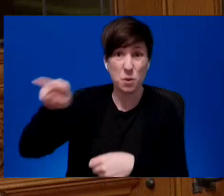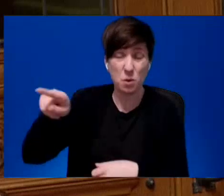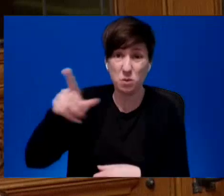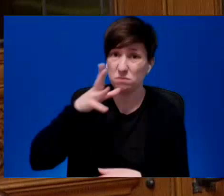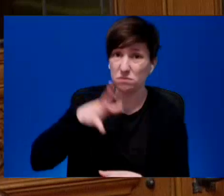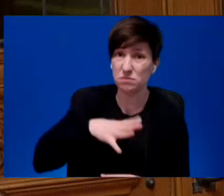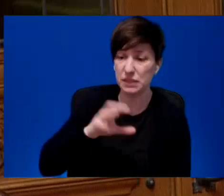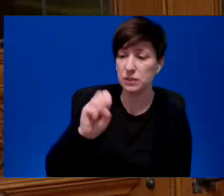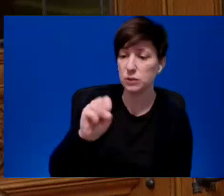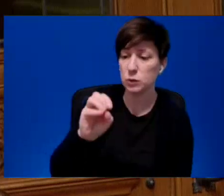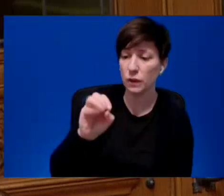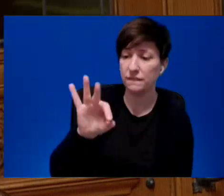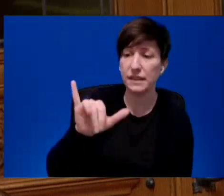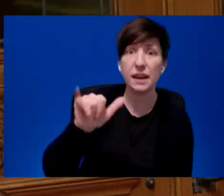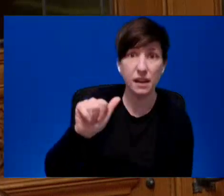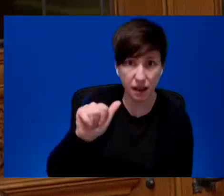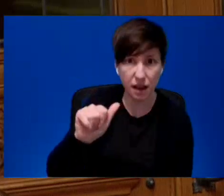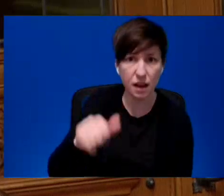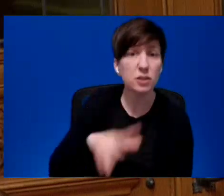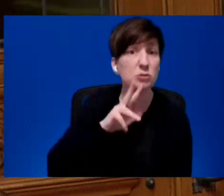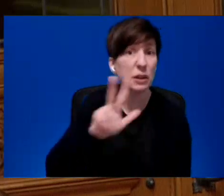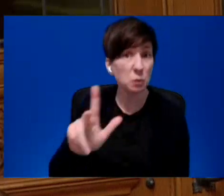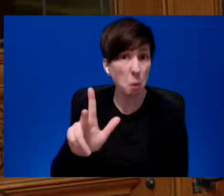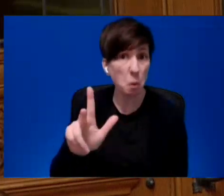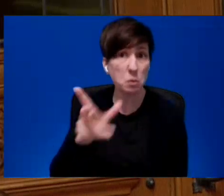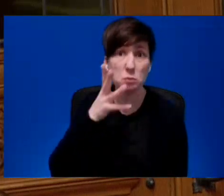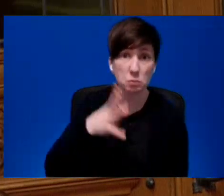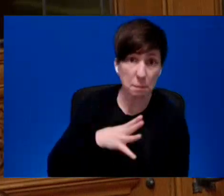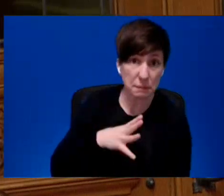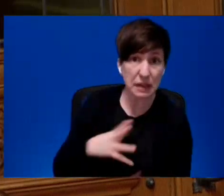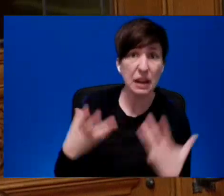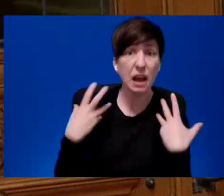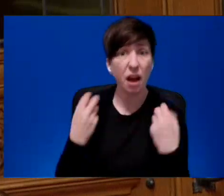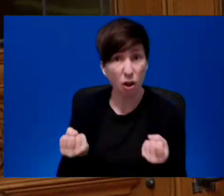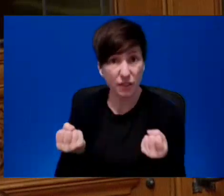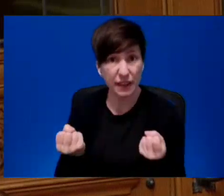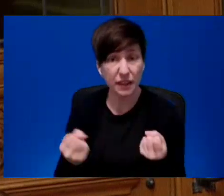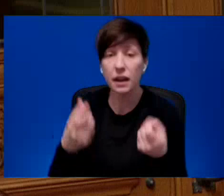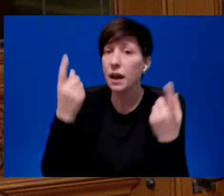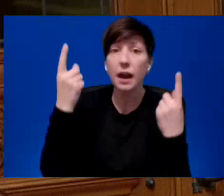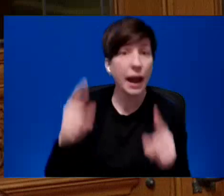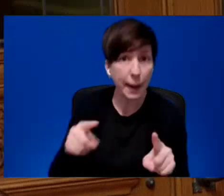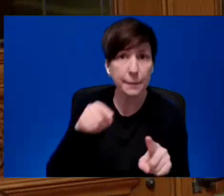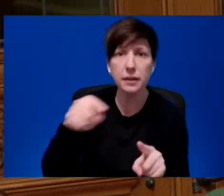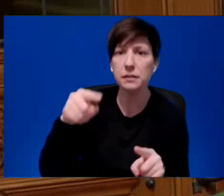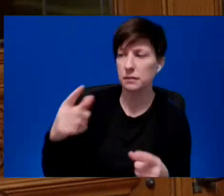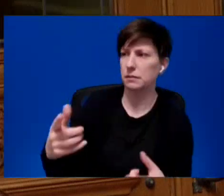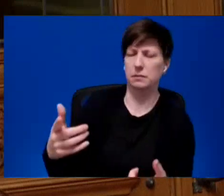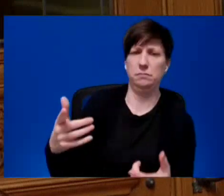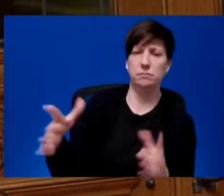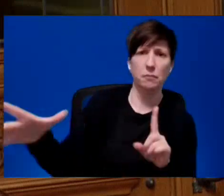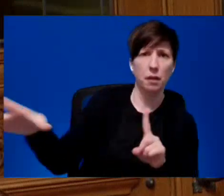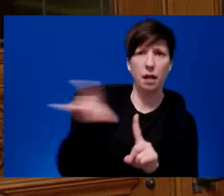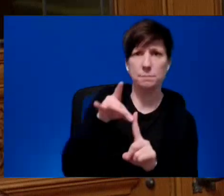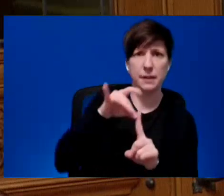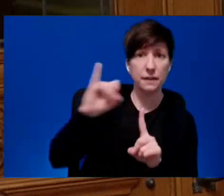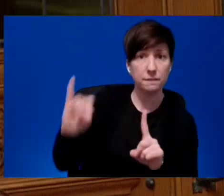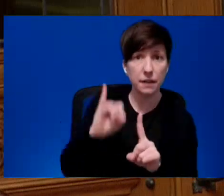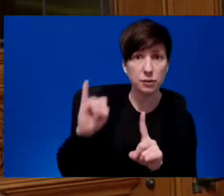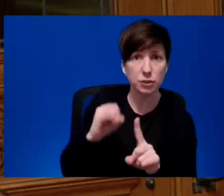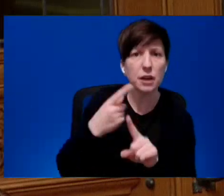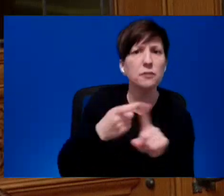23-year-old healthy woman who died after contracting an infection while working at a homeless